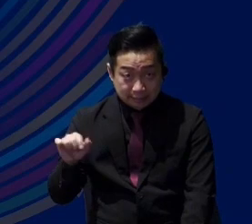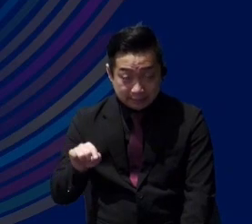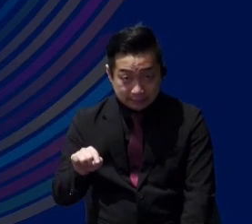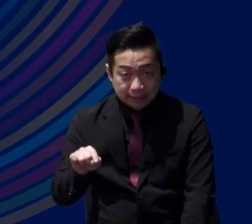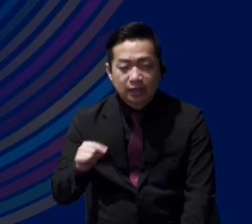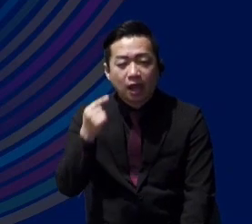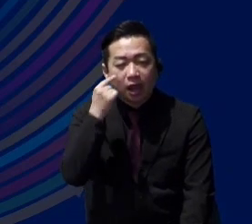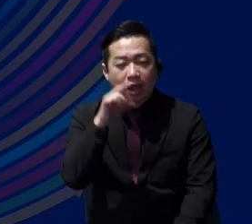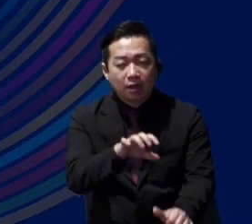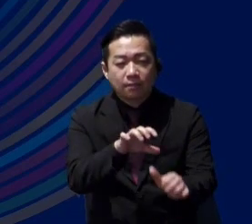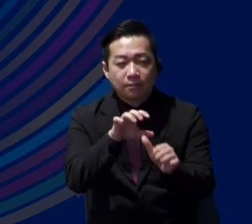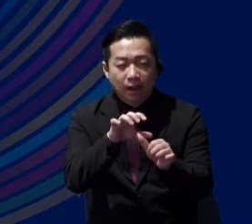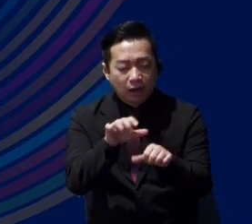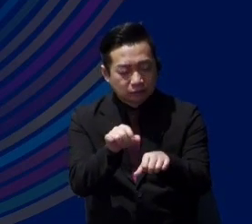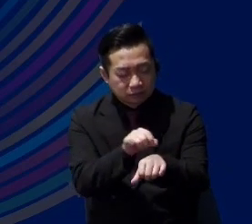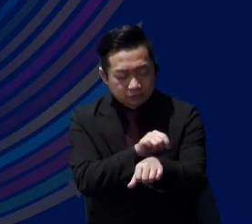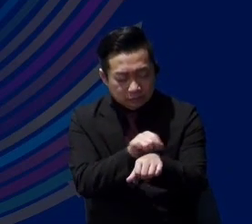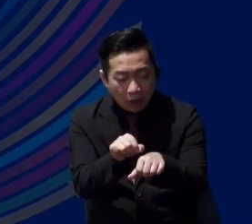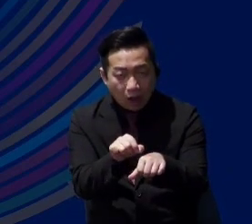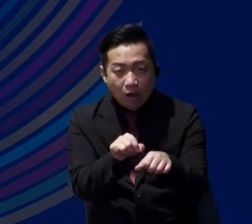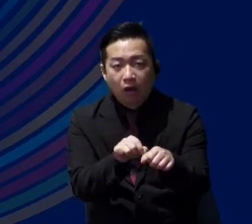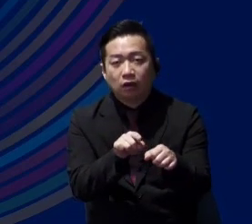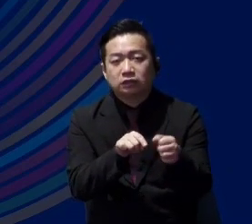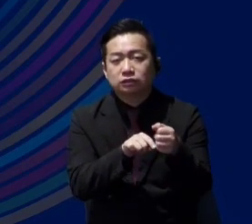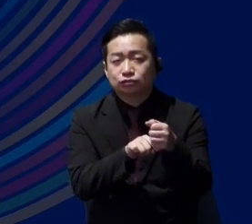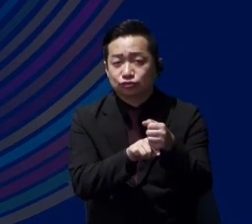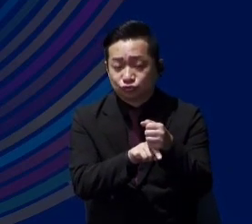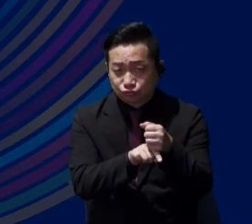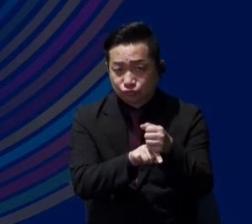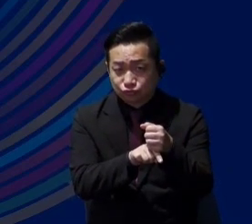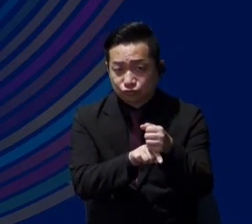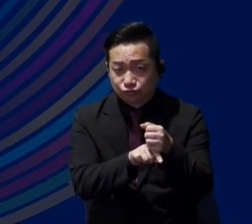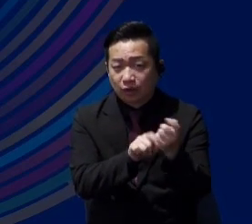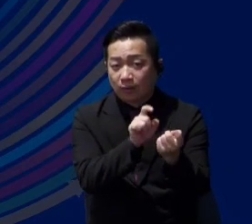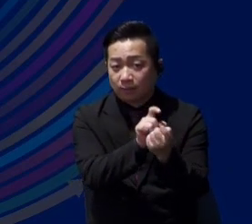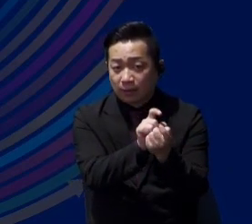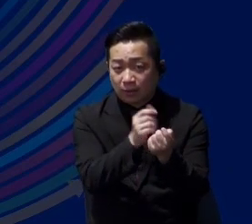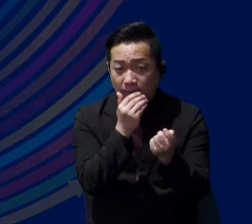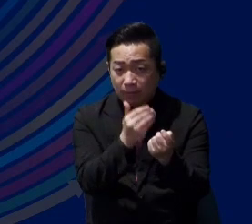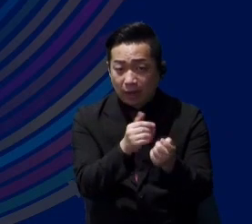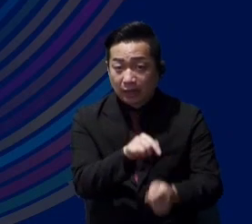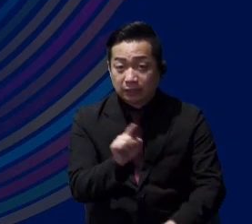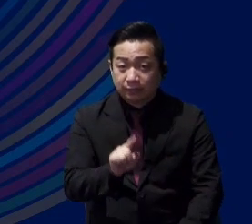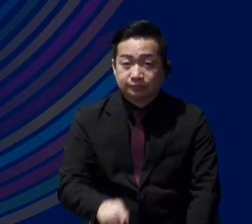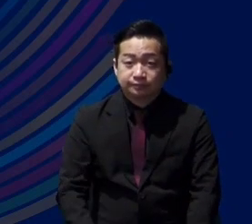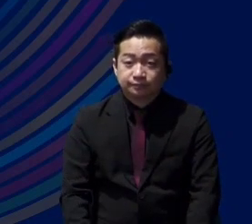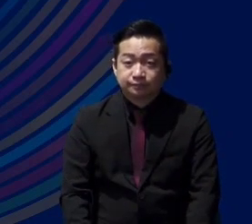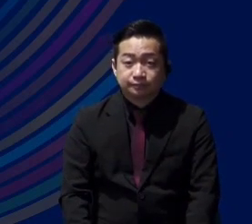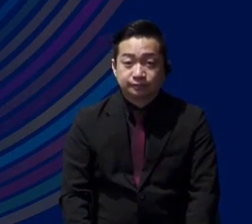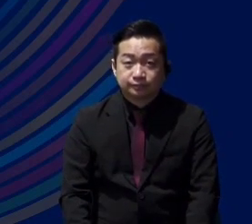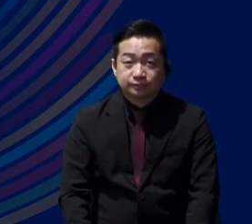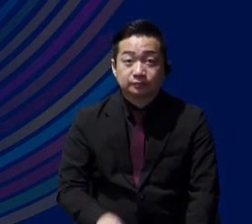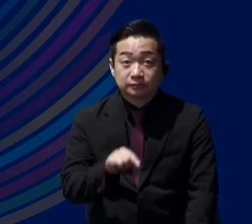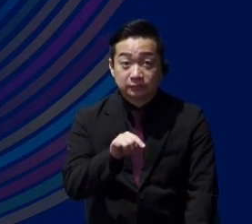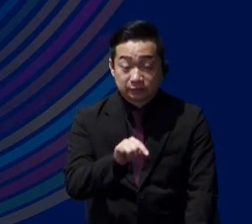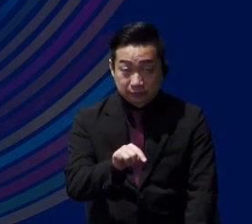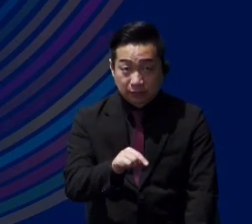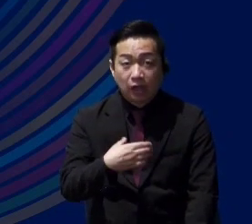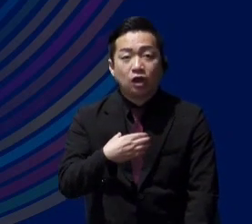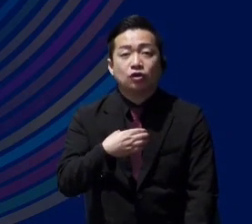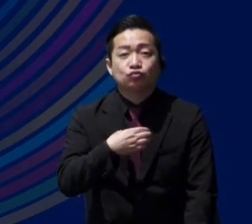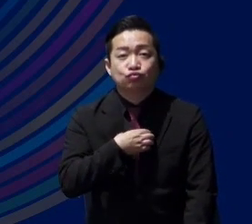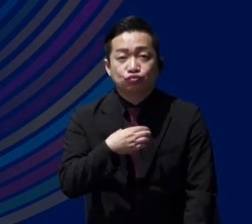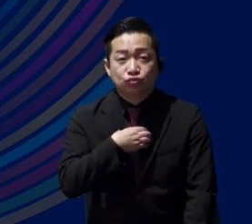can be due to the different risk factor. or how many percent of the